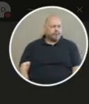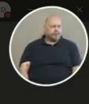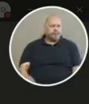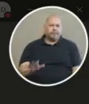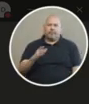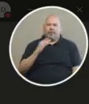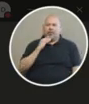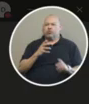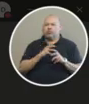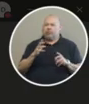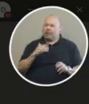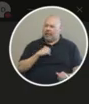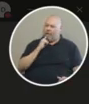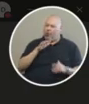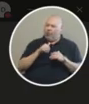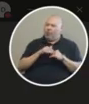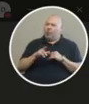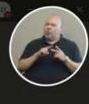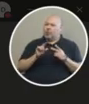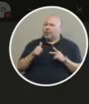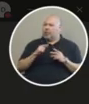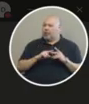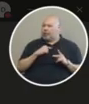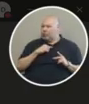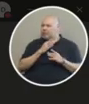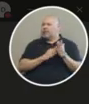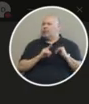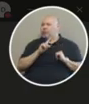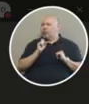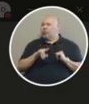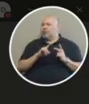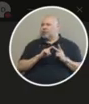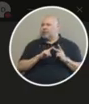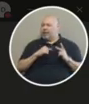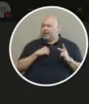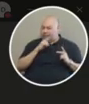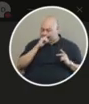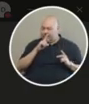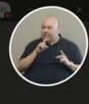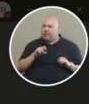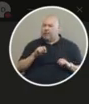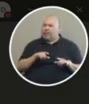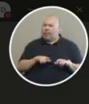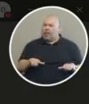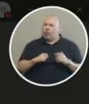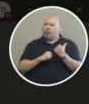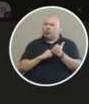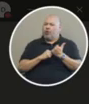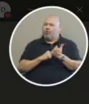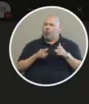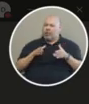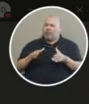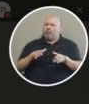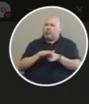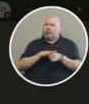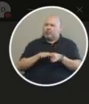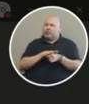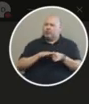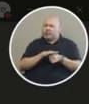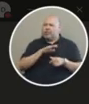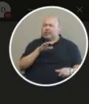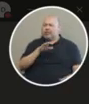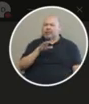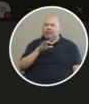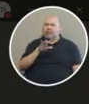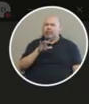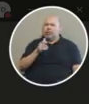Thank you so much, Nicole. I'm going to forward you over this email because I know there are some questions that are, how do they leverage support from neighborhood associations, which falls under